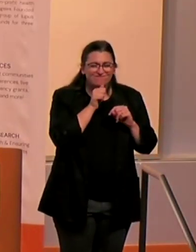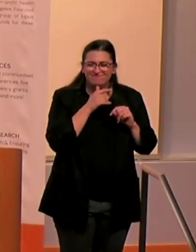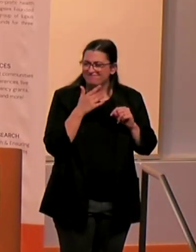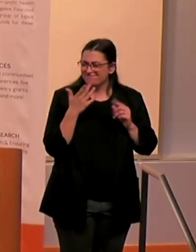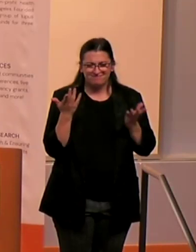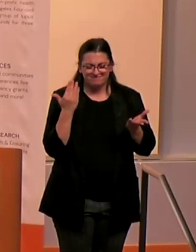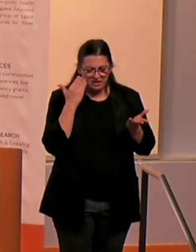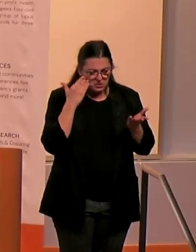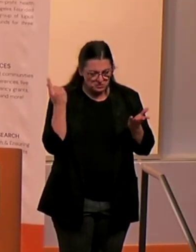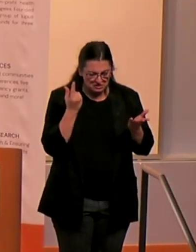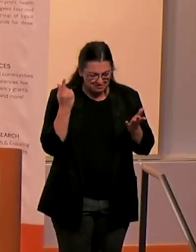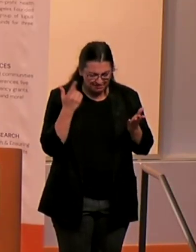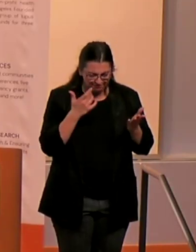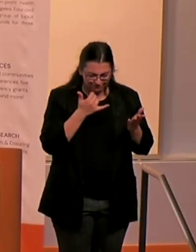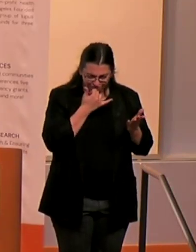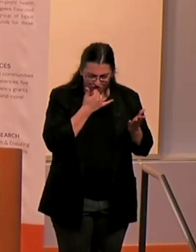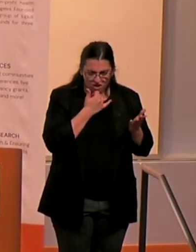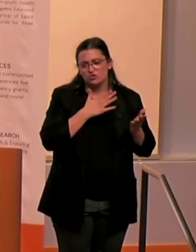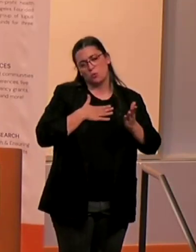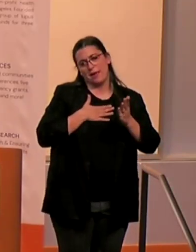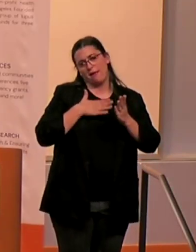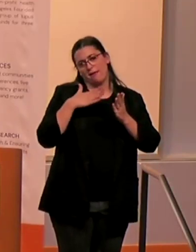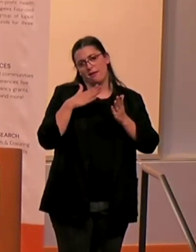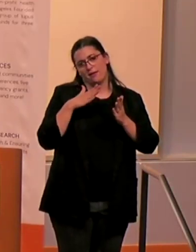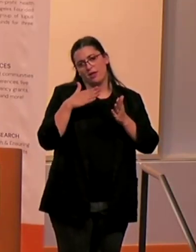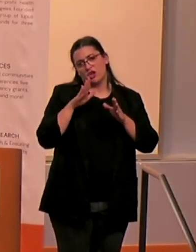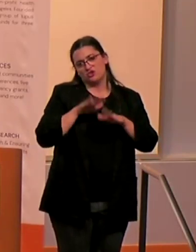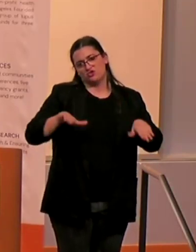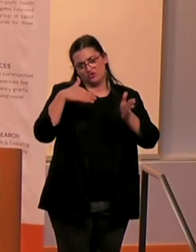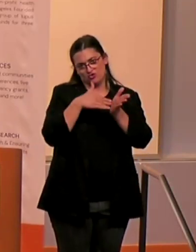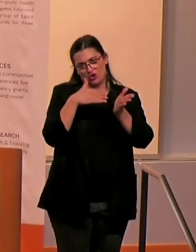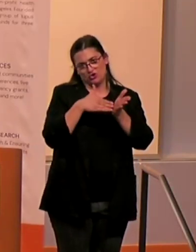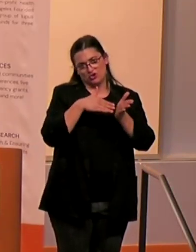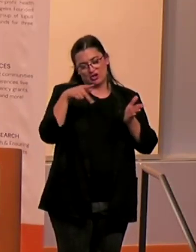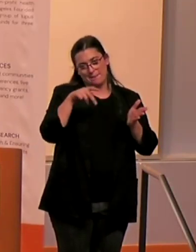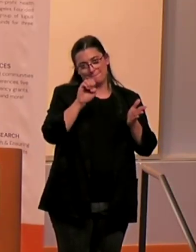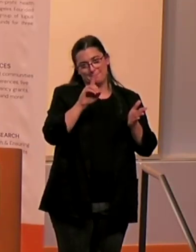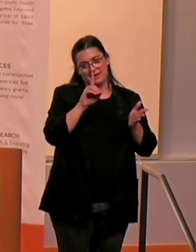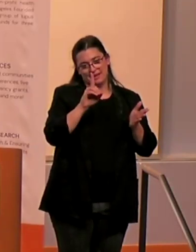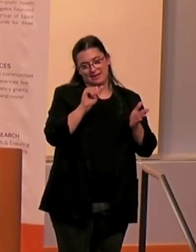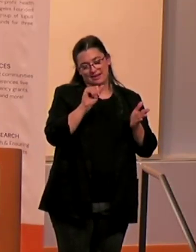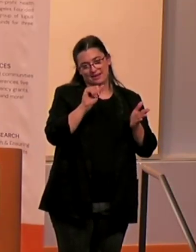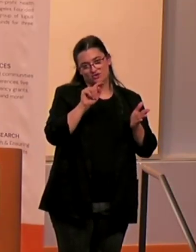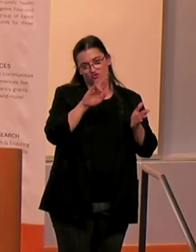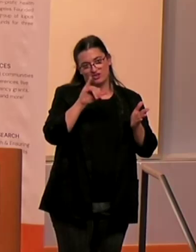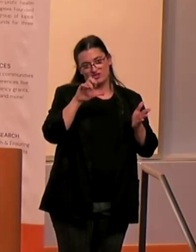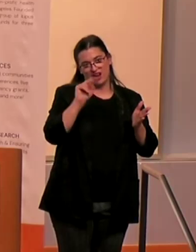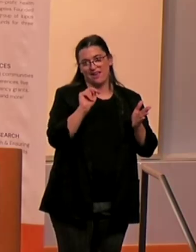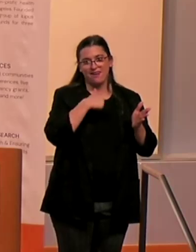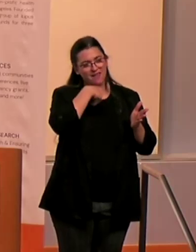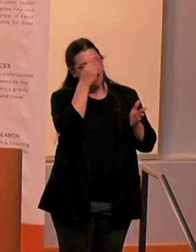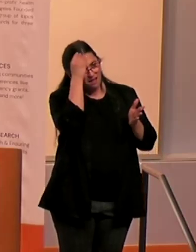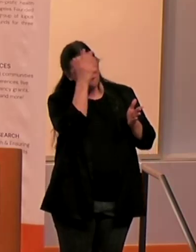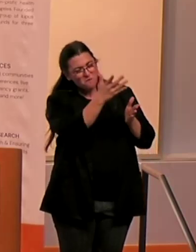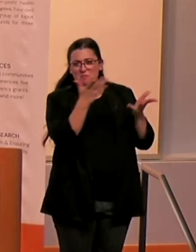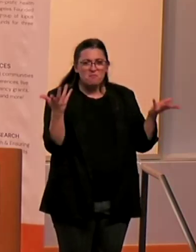up. And I went to my pediatrician at the time, and he kind of dismissed it until I came back again.